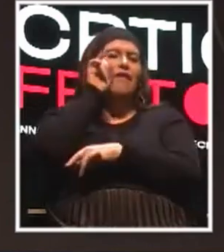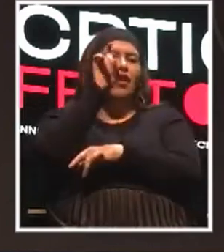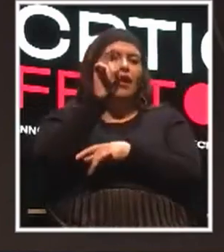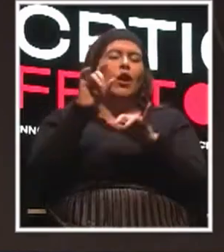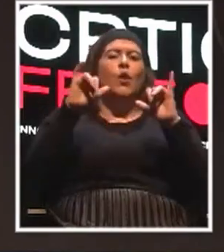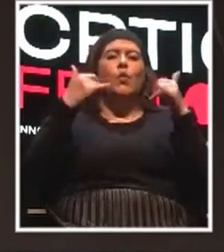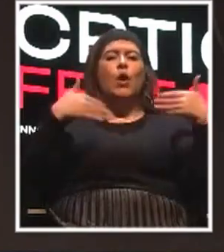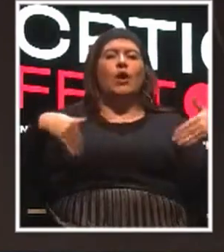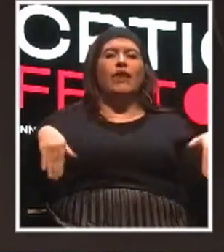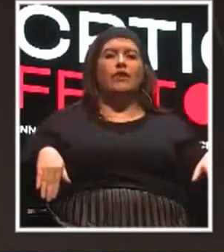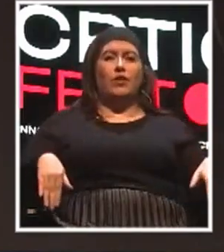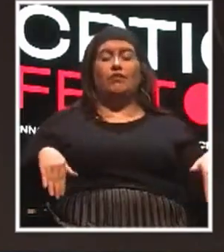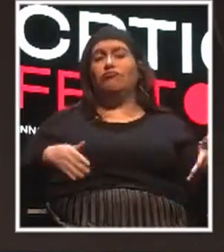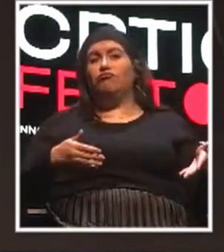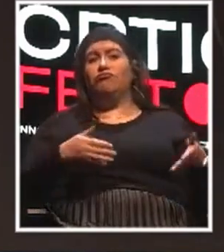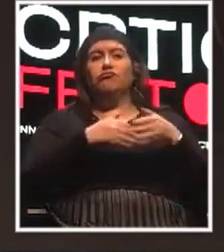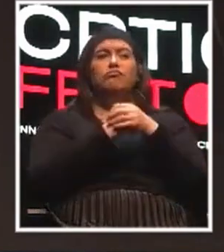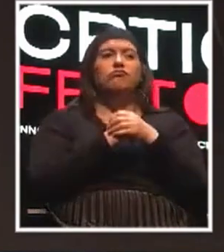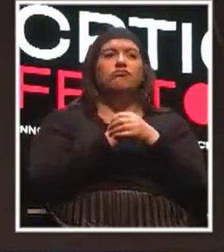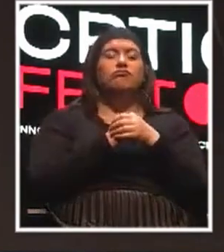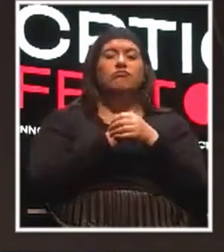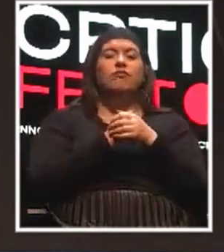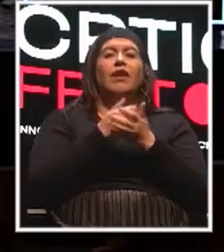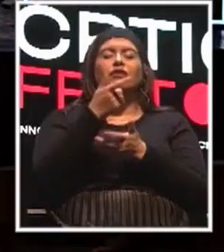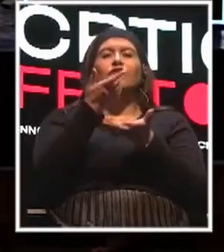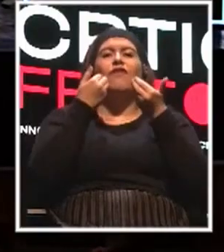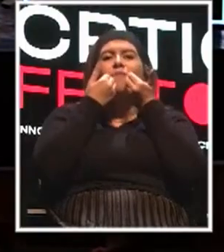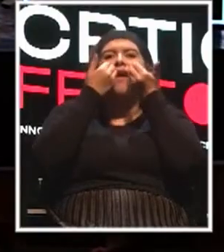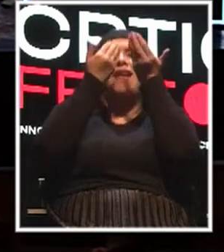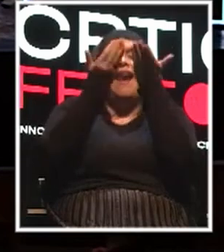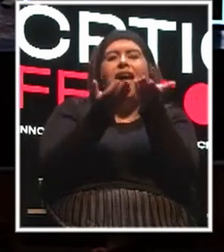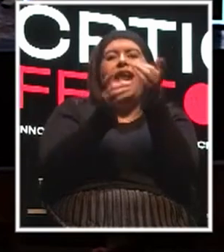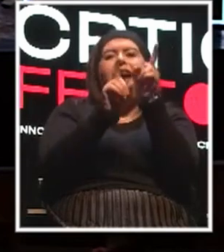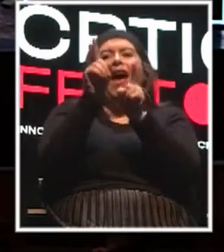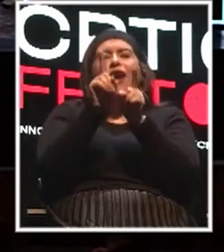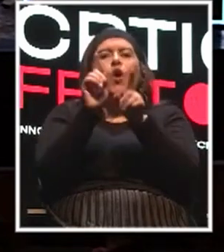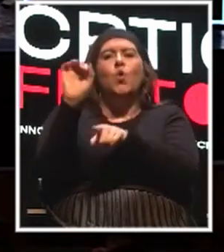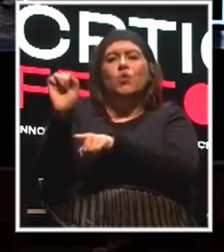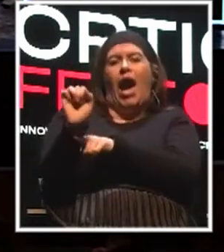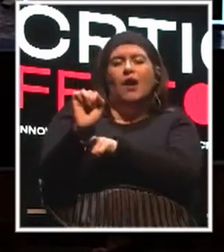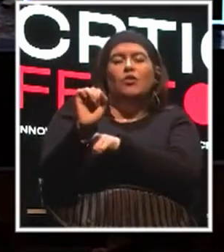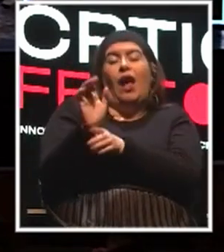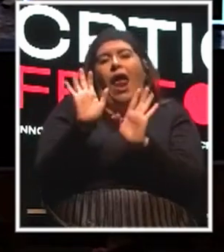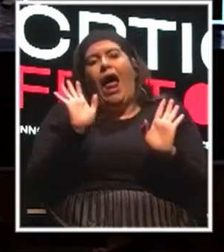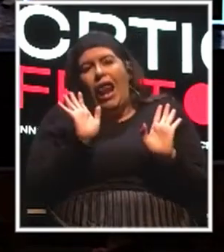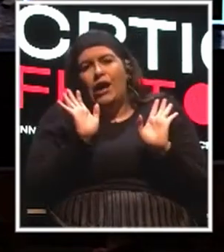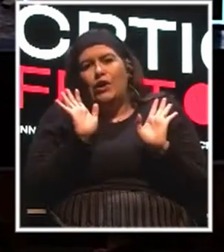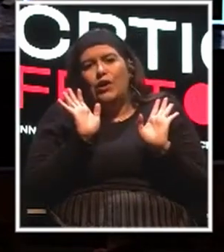car or something, the way they always do that kind of stuff. You could do that. It's a very different approach,